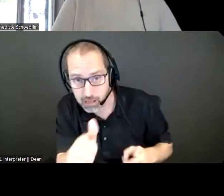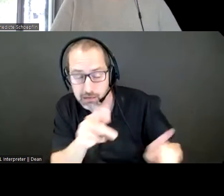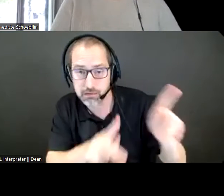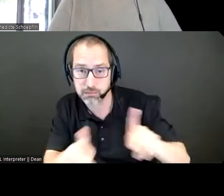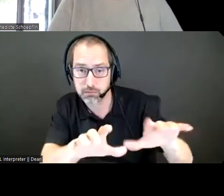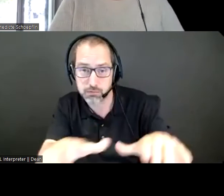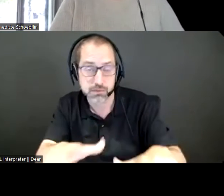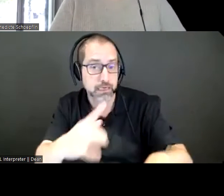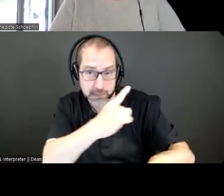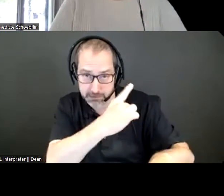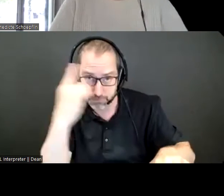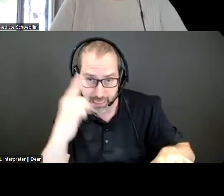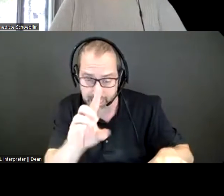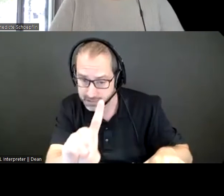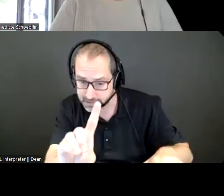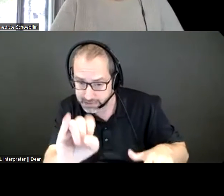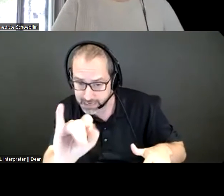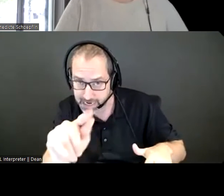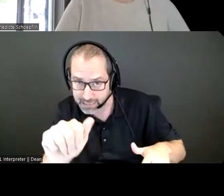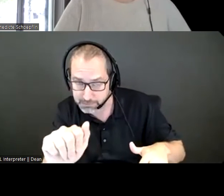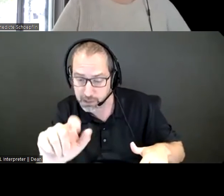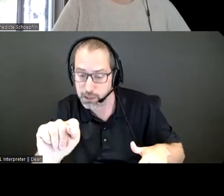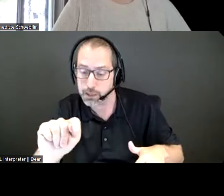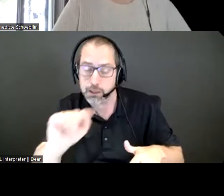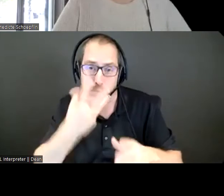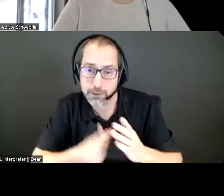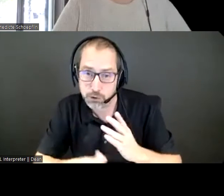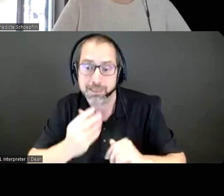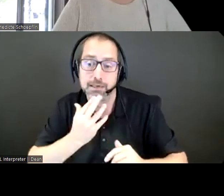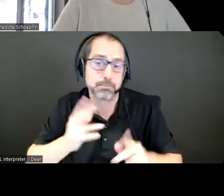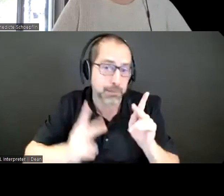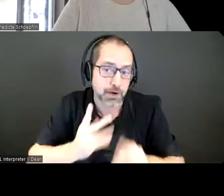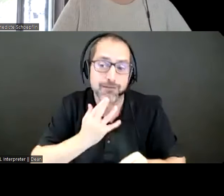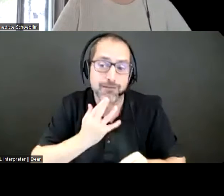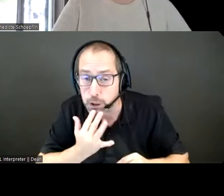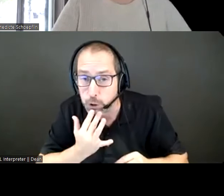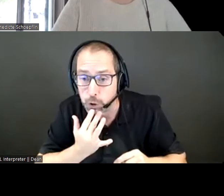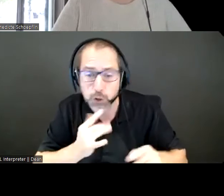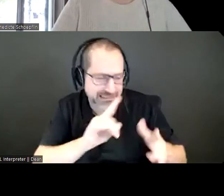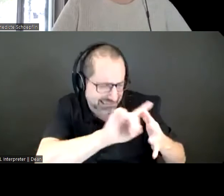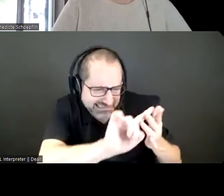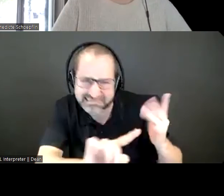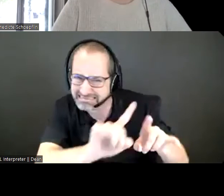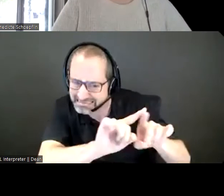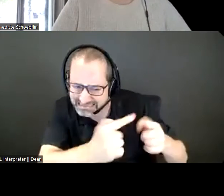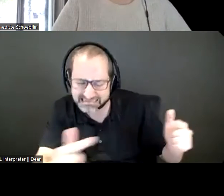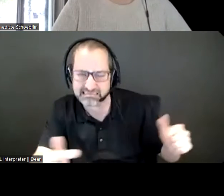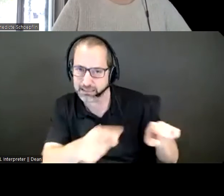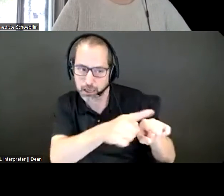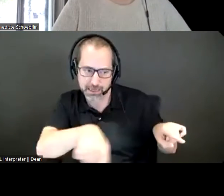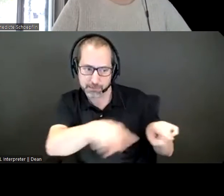the Black diaspora, trans women of color, and so on. Because this all stems, from